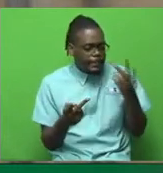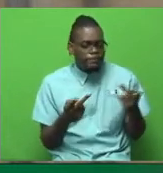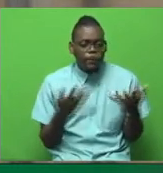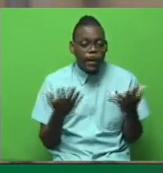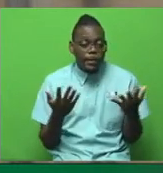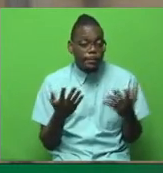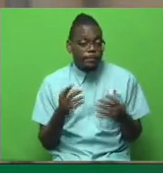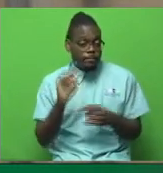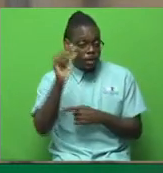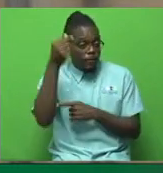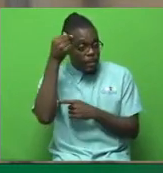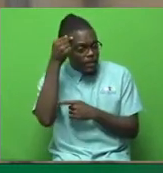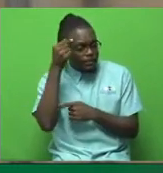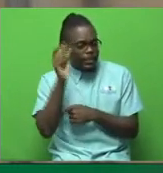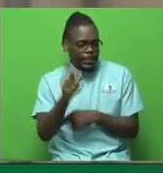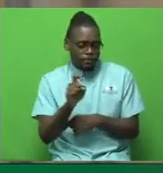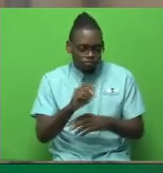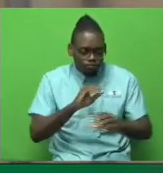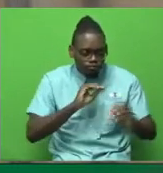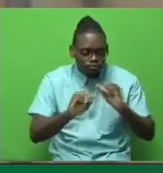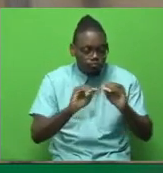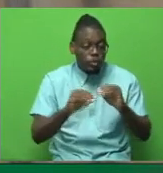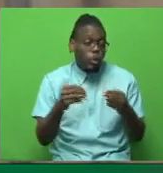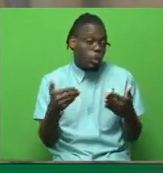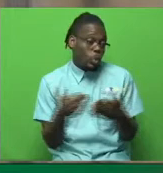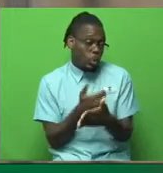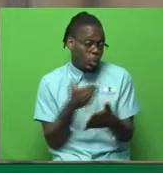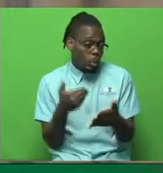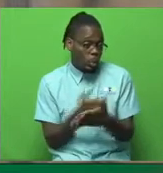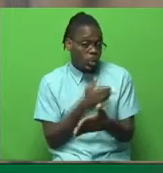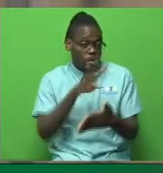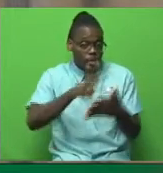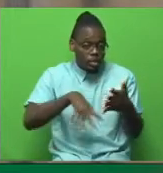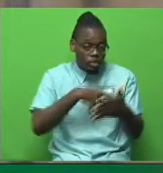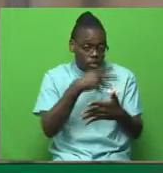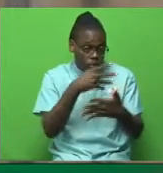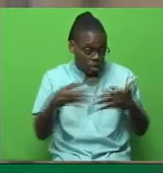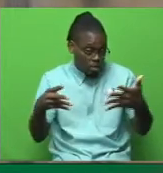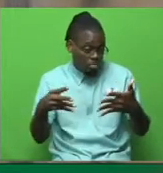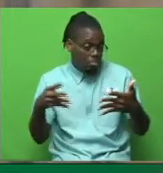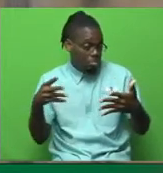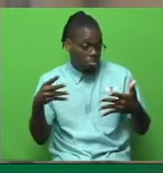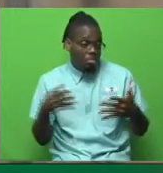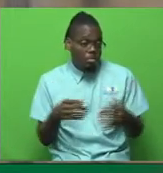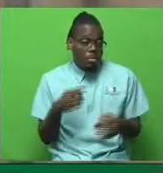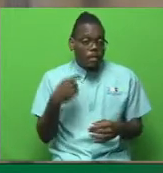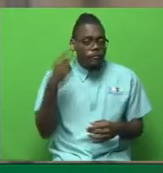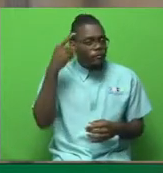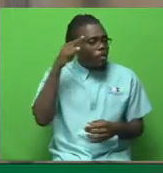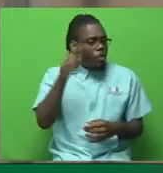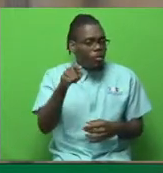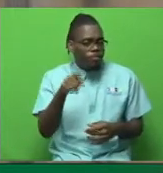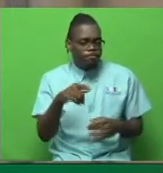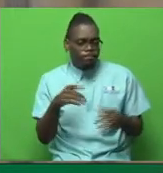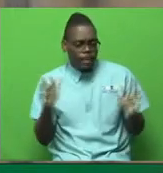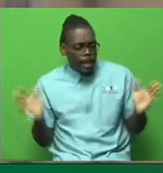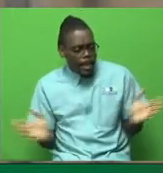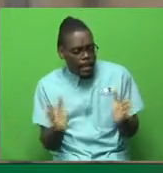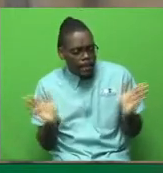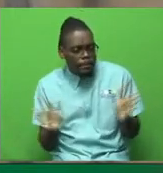Matrix and an important part of that is the encouragement of our students in positive behavior management